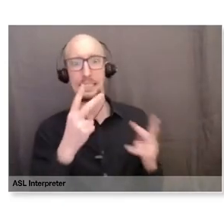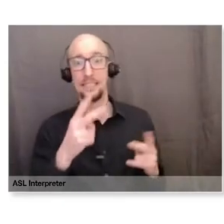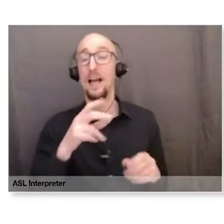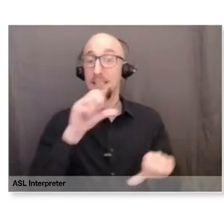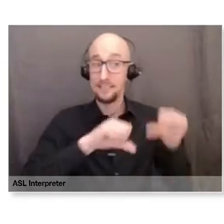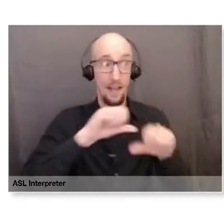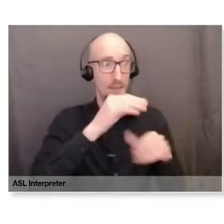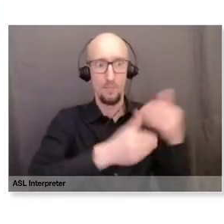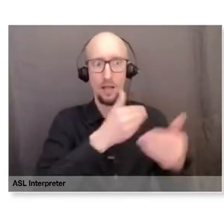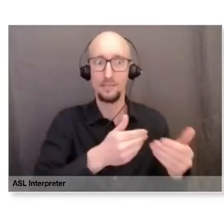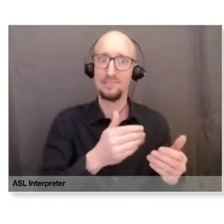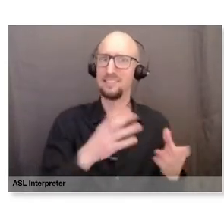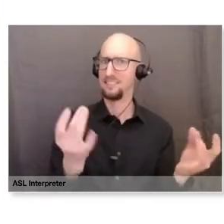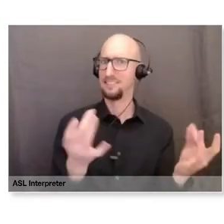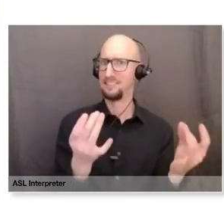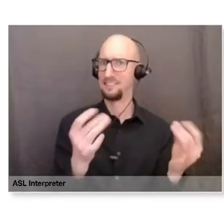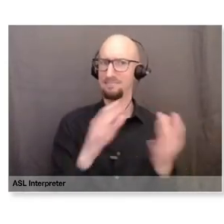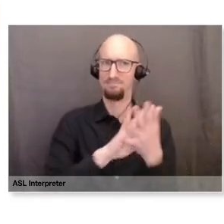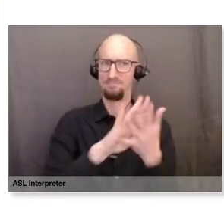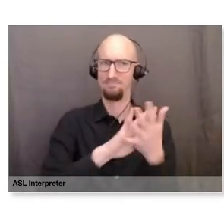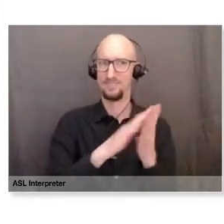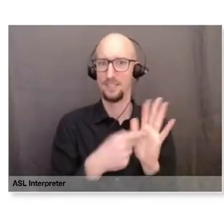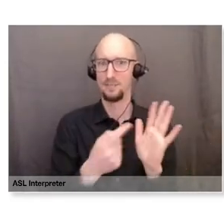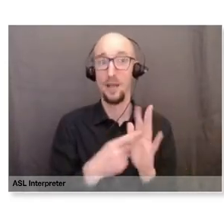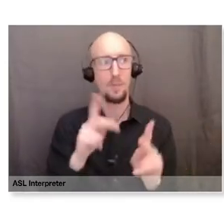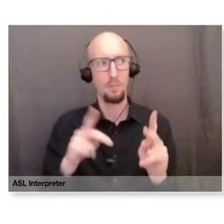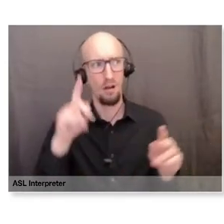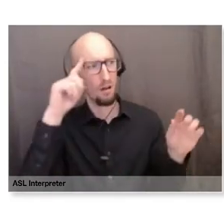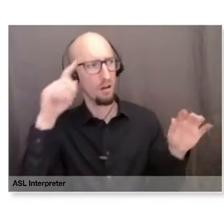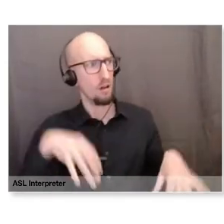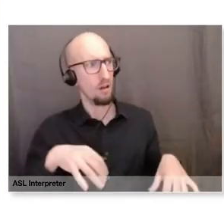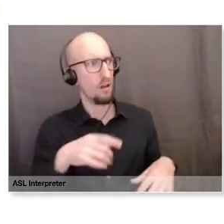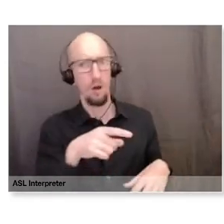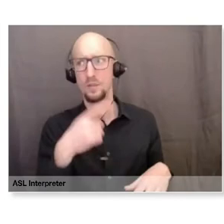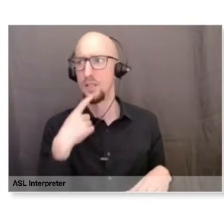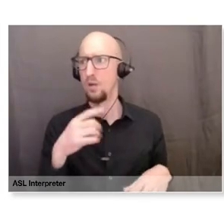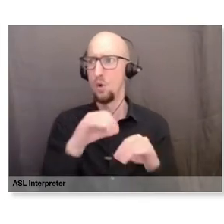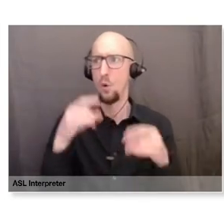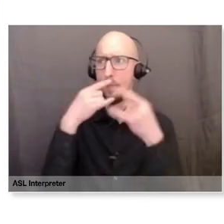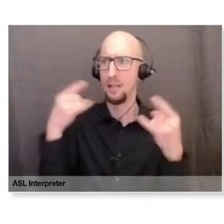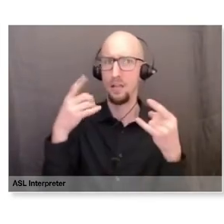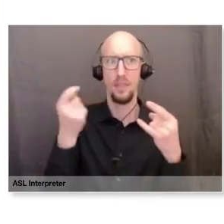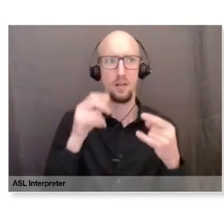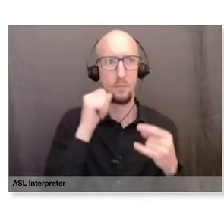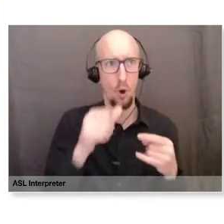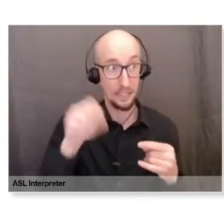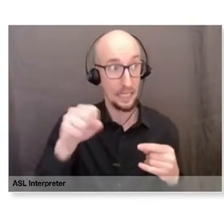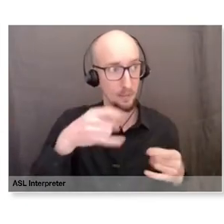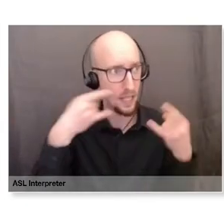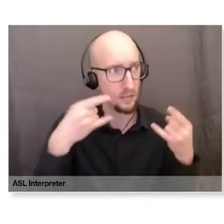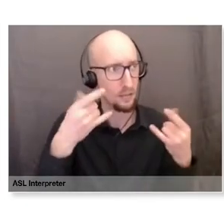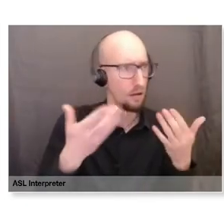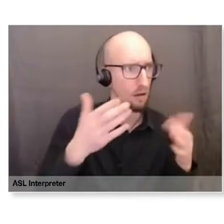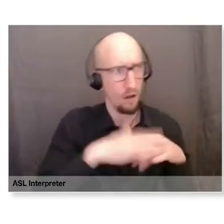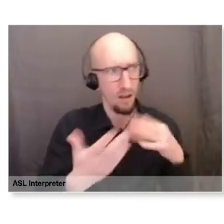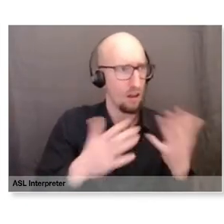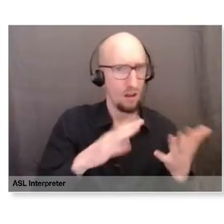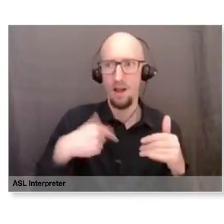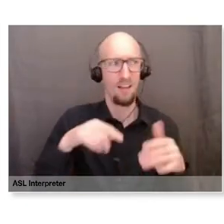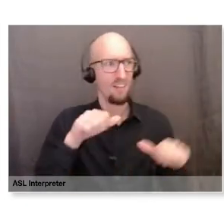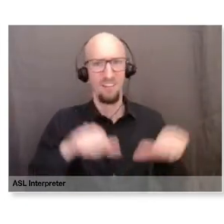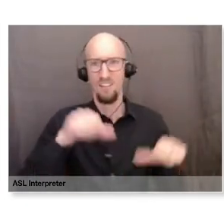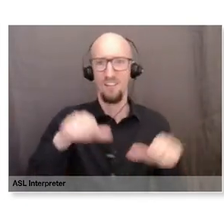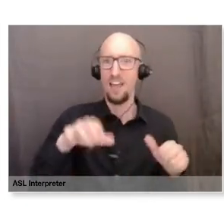uncertainty, right? Because, you know, people were supposedly baffled, right? We are saying no masks today, and then tomorrow you're saying masks, like, you know, we don't know, all of this is